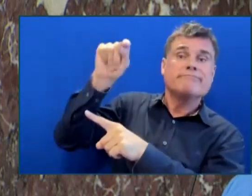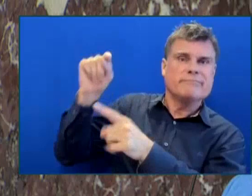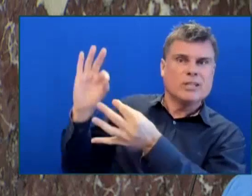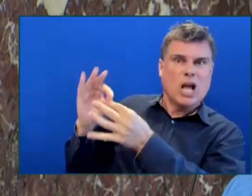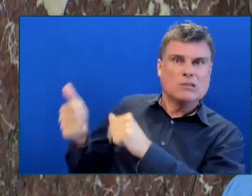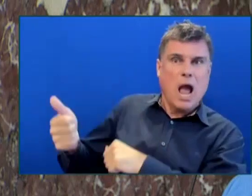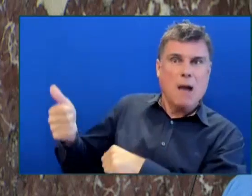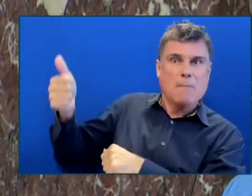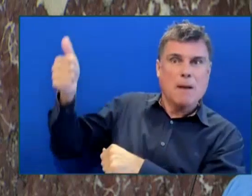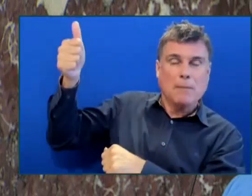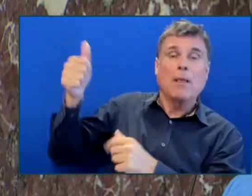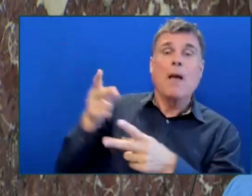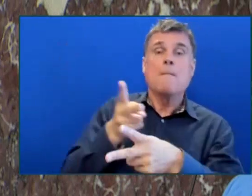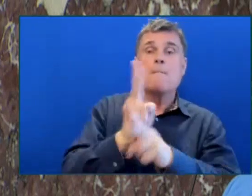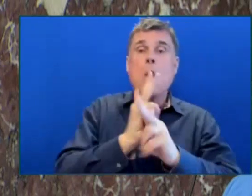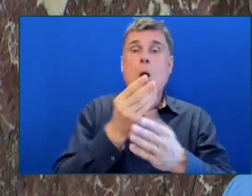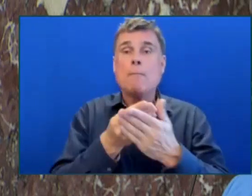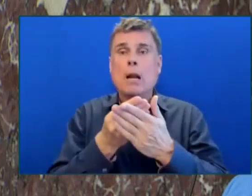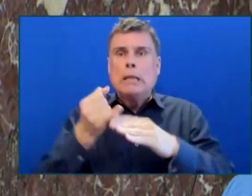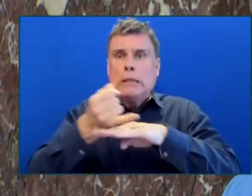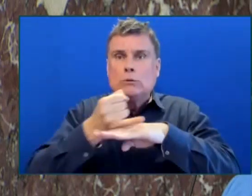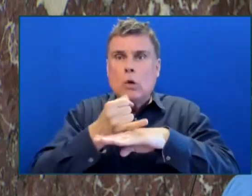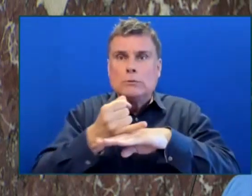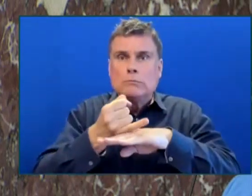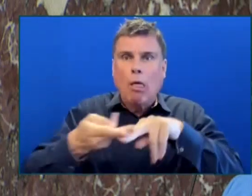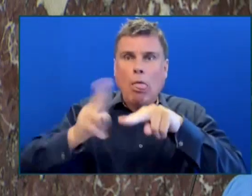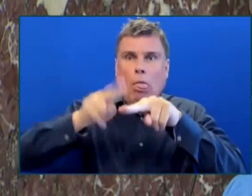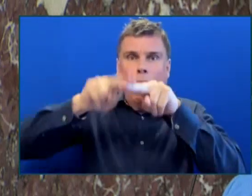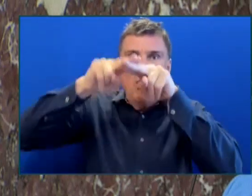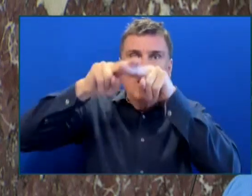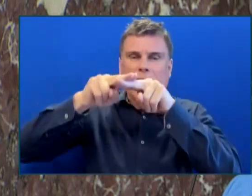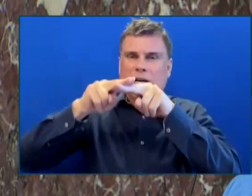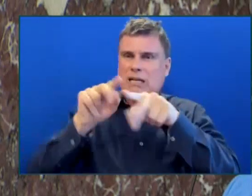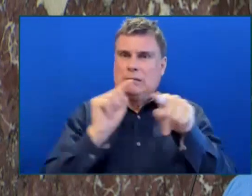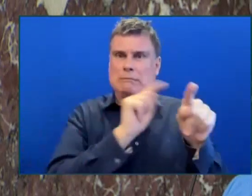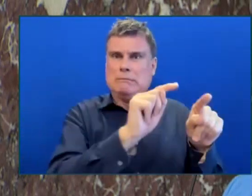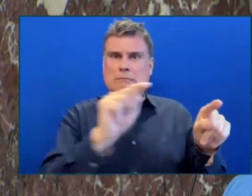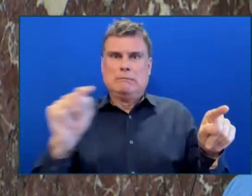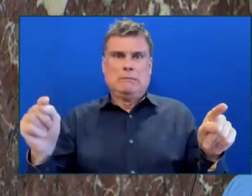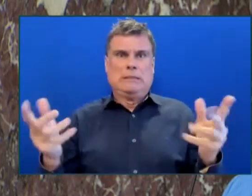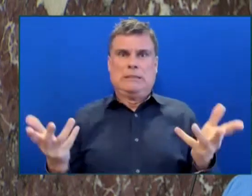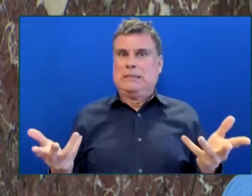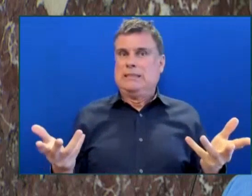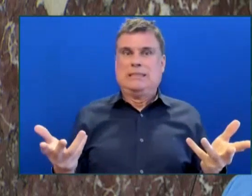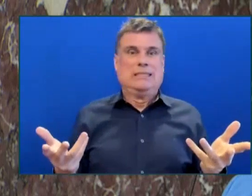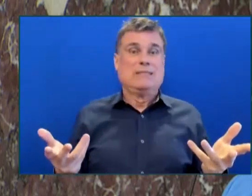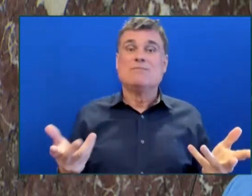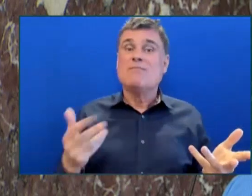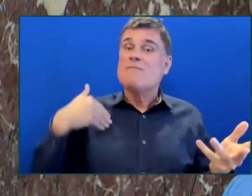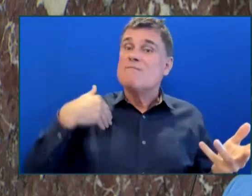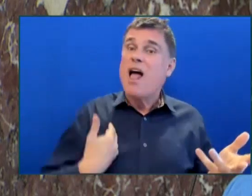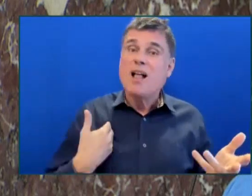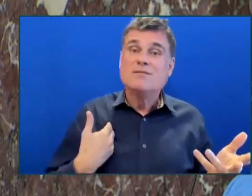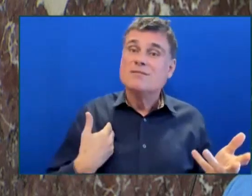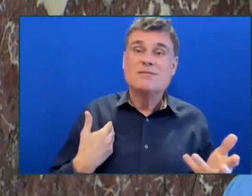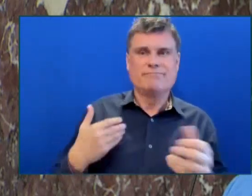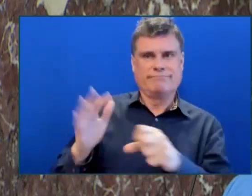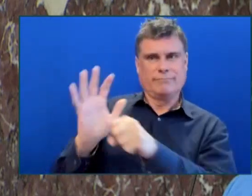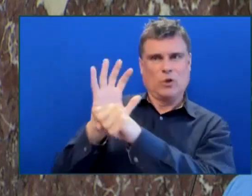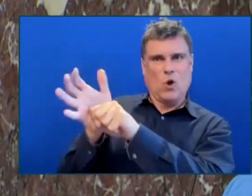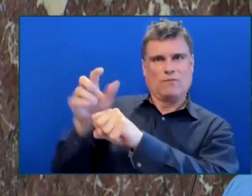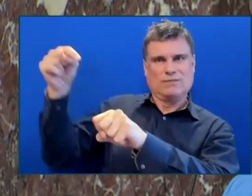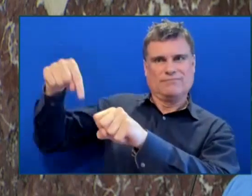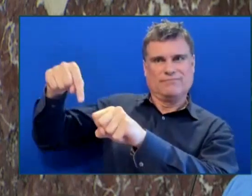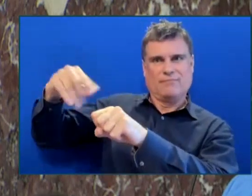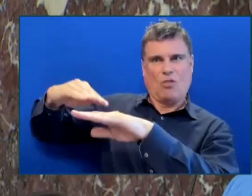a hangover from the pandemic in many ways. And some small businesses continue to struggle. And I've been taking the opportunity to meet